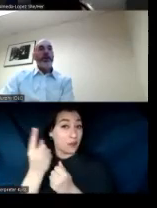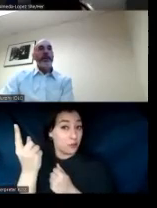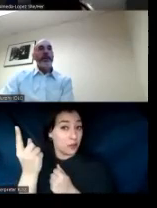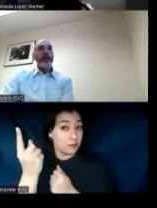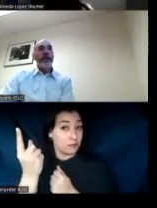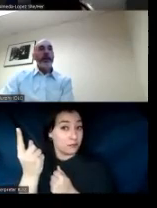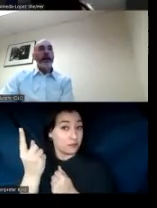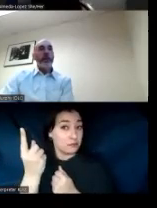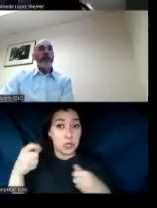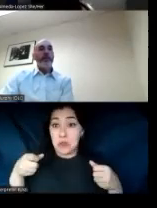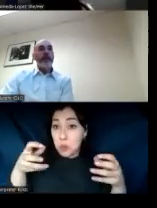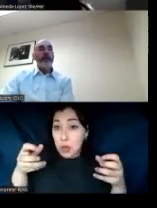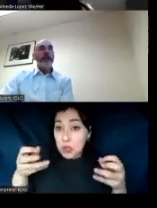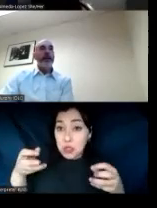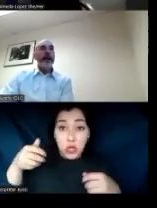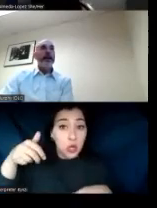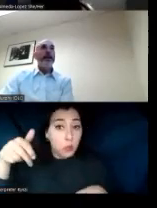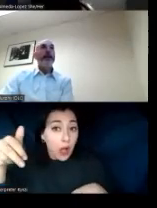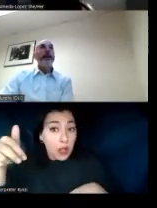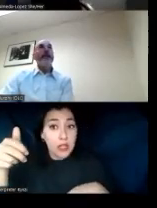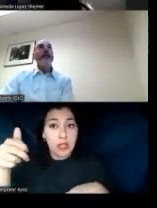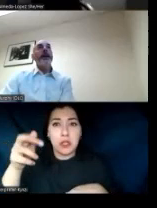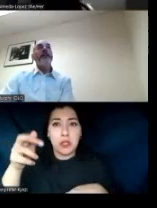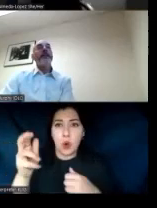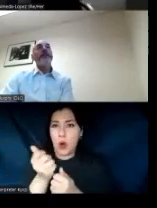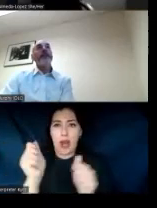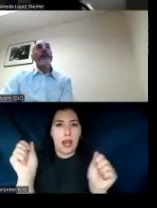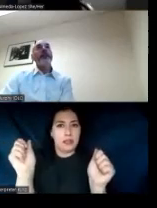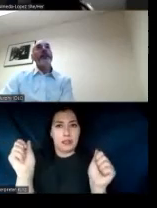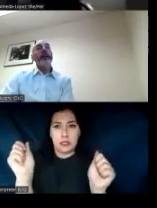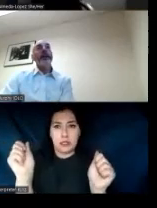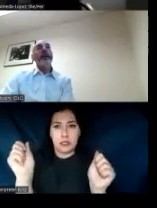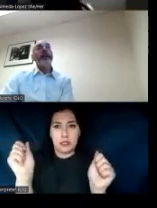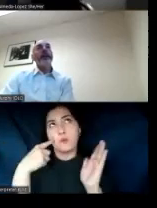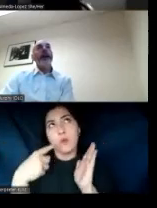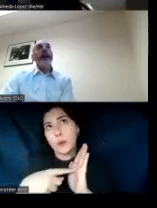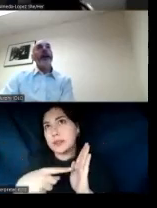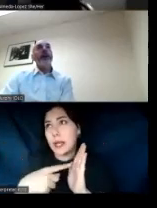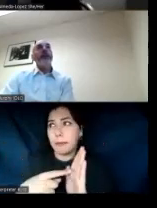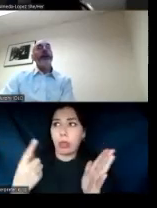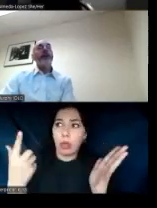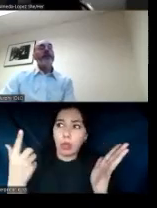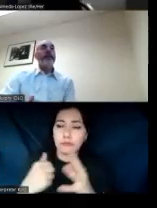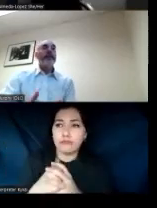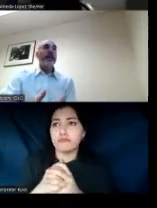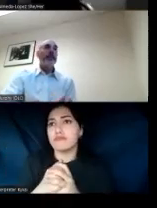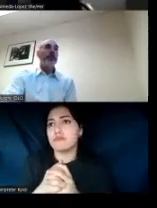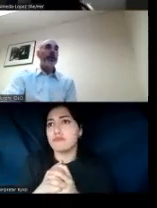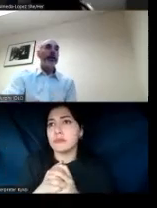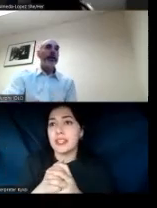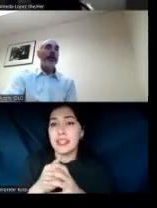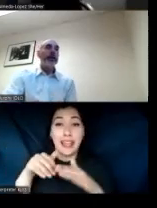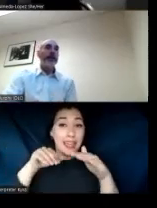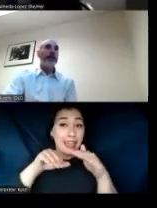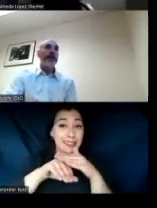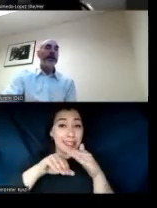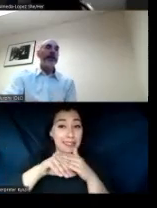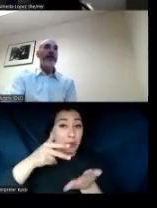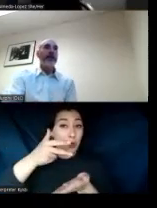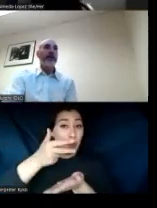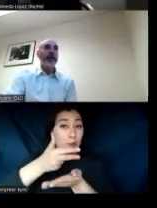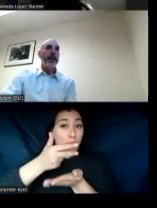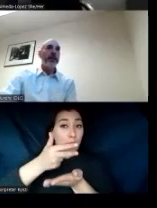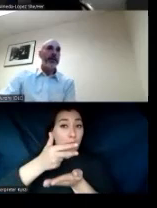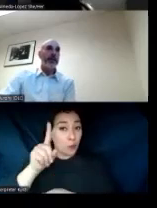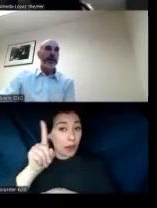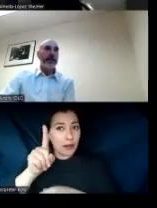polling place. So again, you may have a situation where the accessible parking is in a